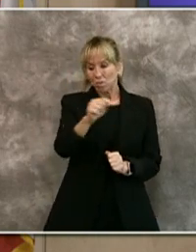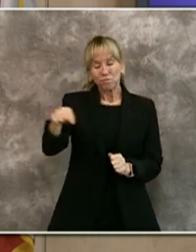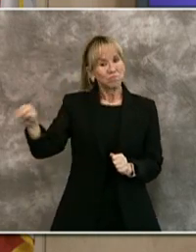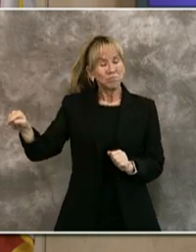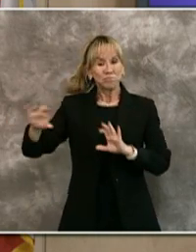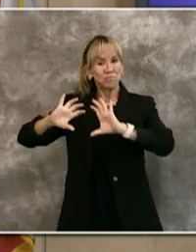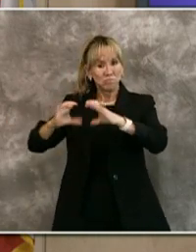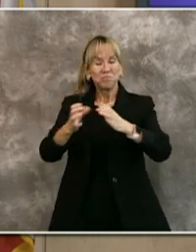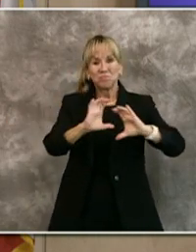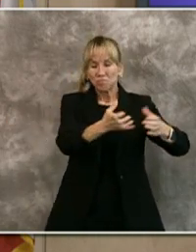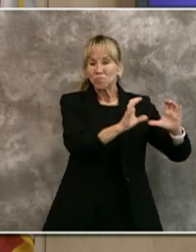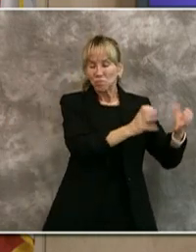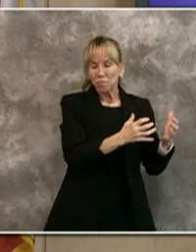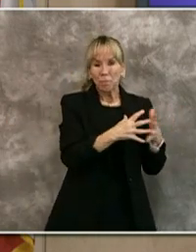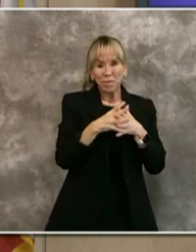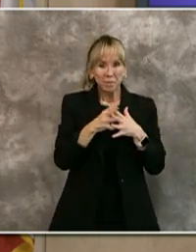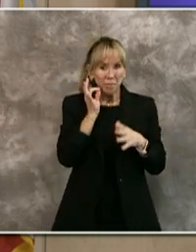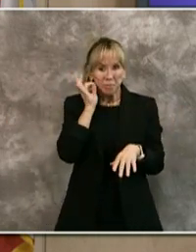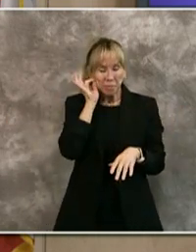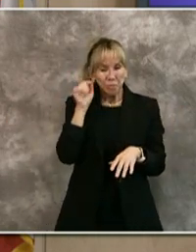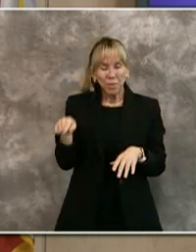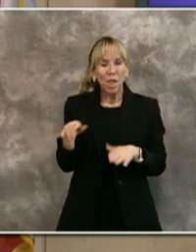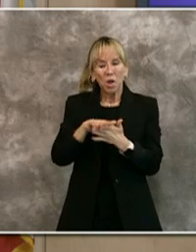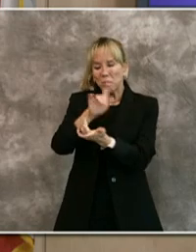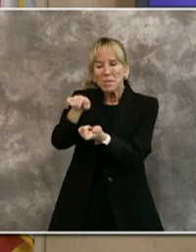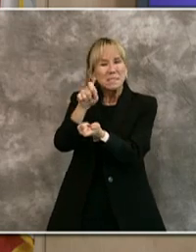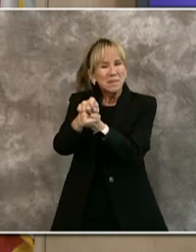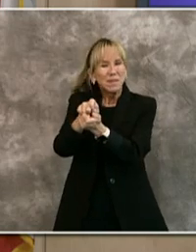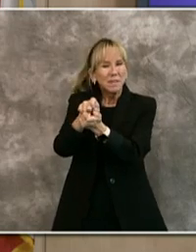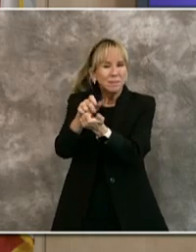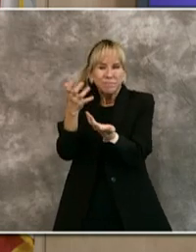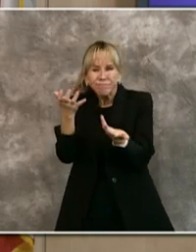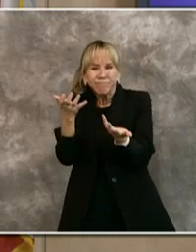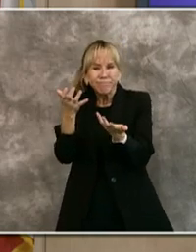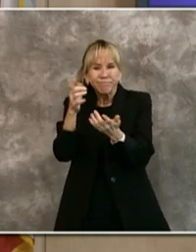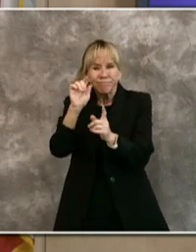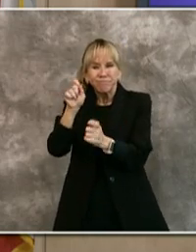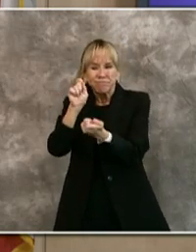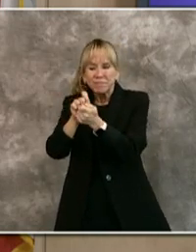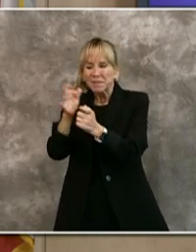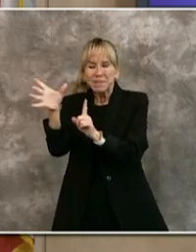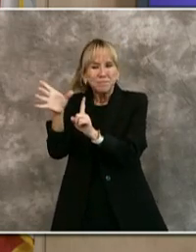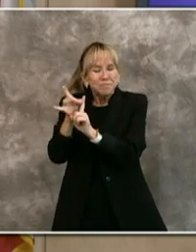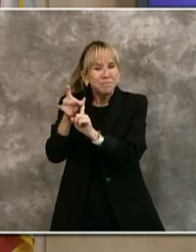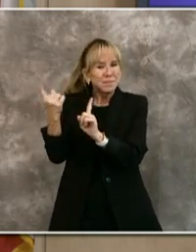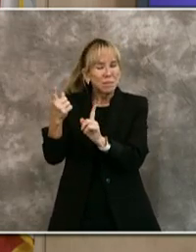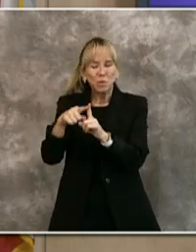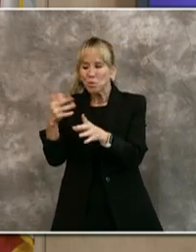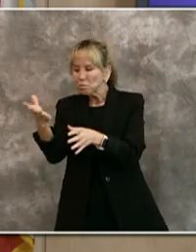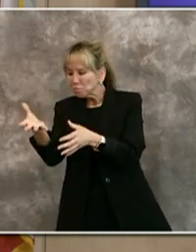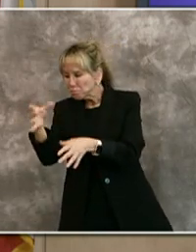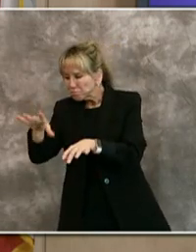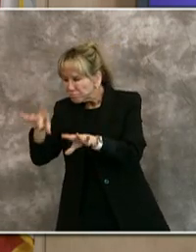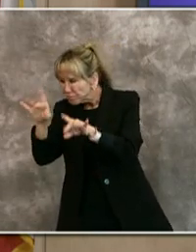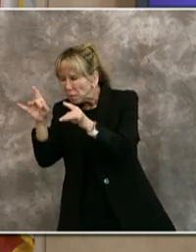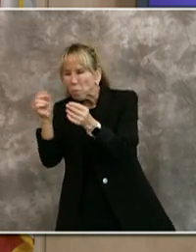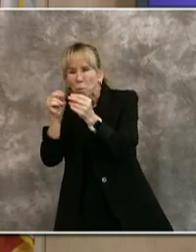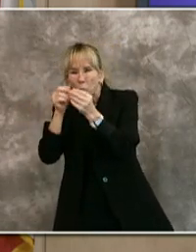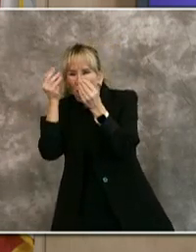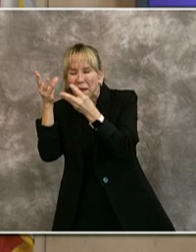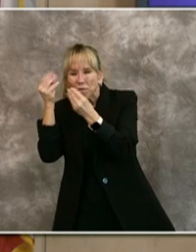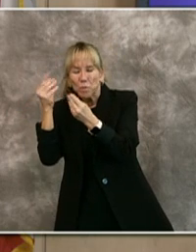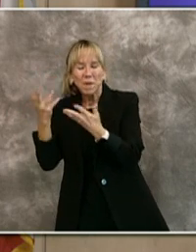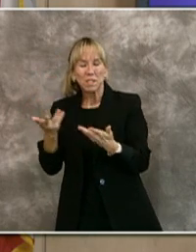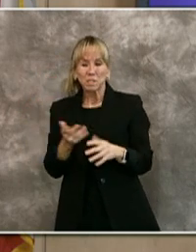tribes on several just specific cases to get more information in a joint manner. And at